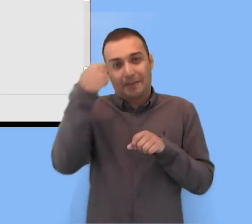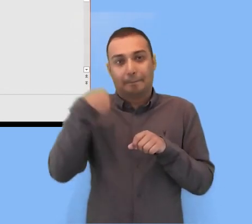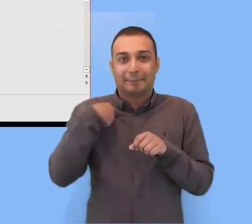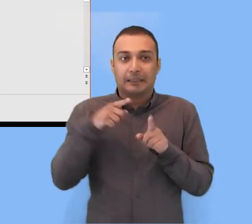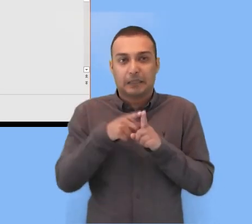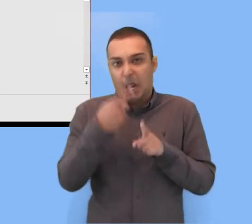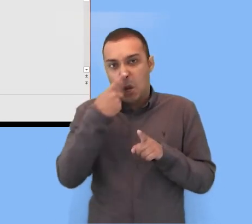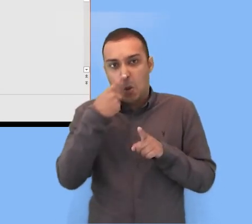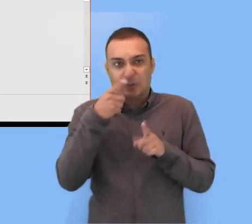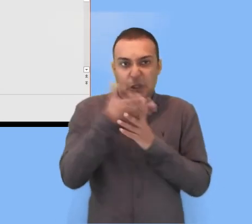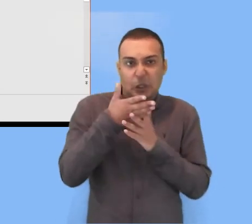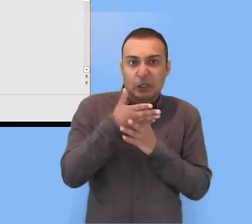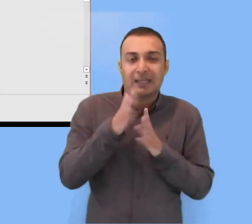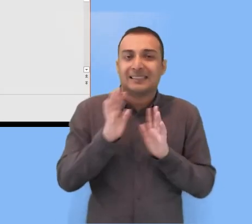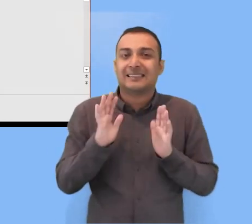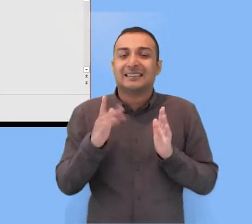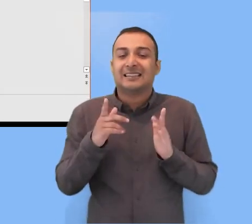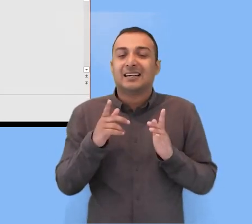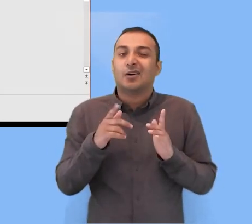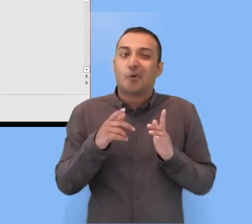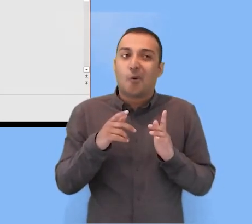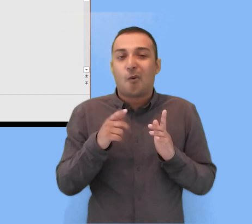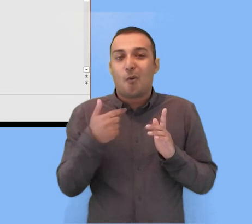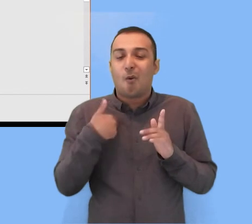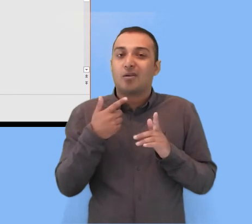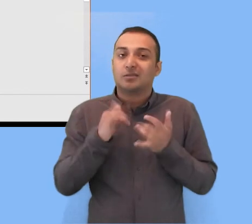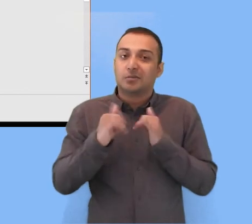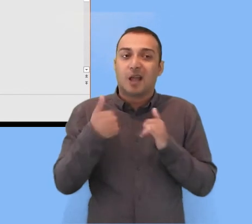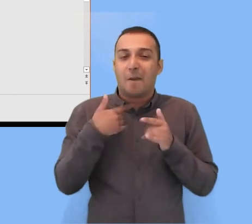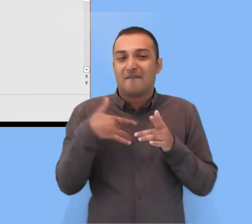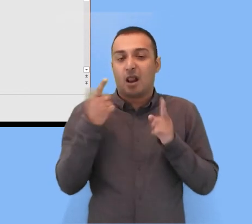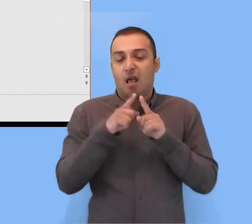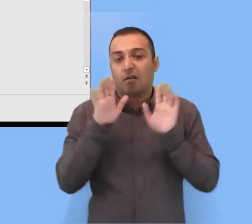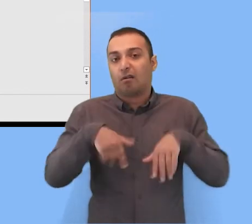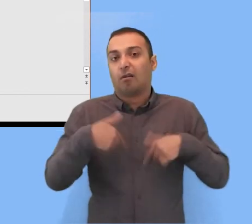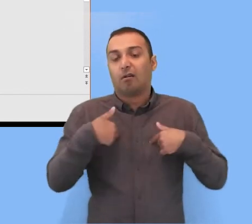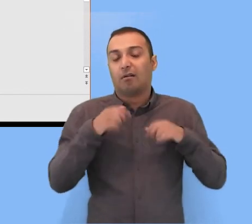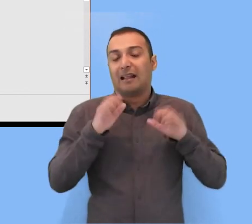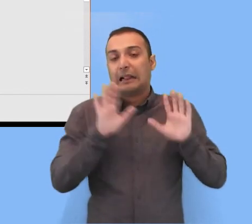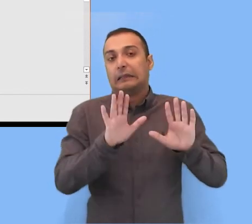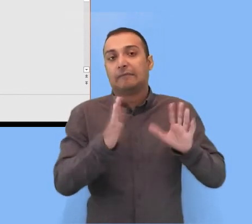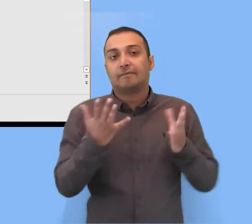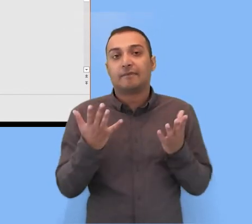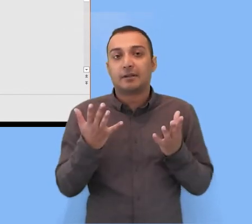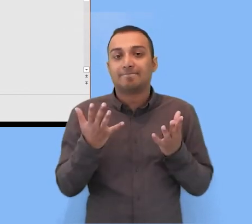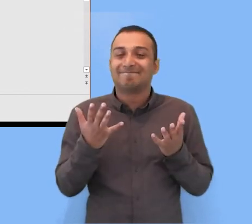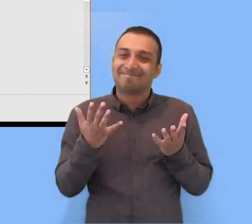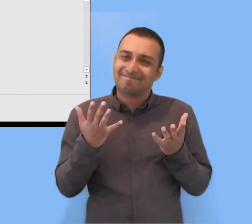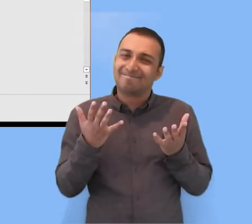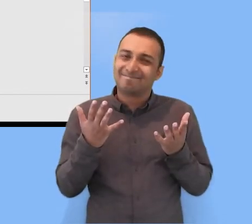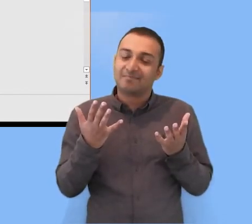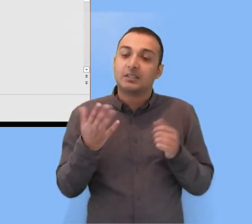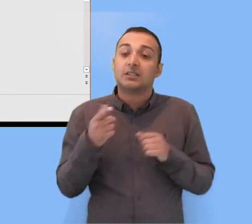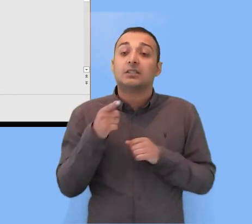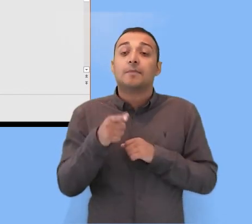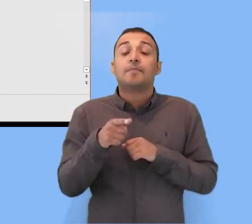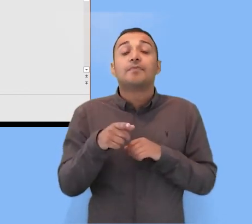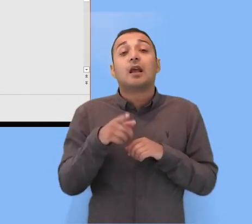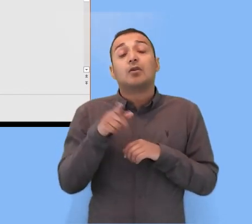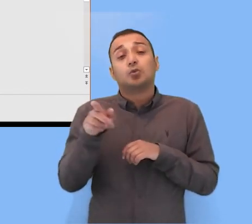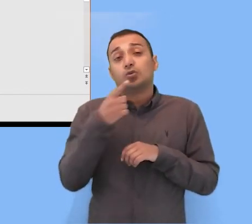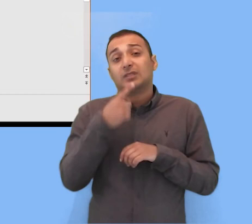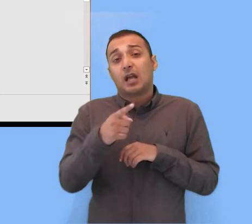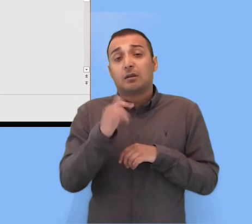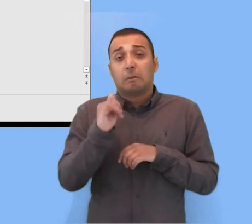So there's a lot more going on there. And then one of her suggestions was if they could focus maybe on